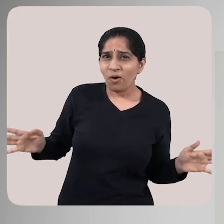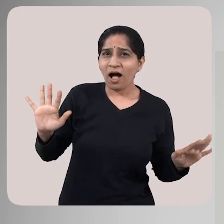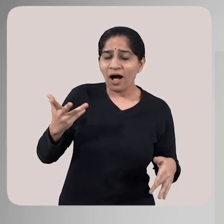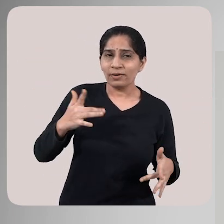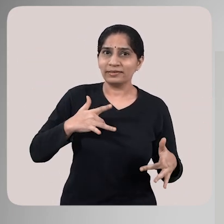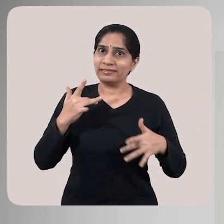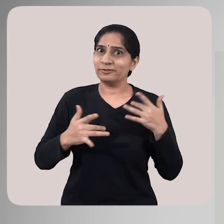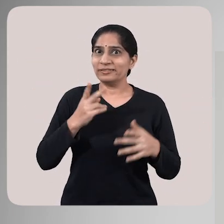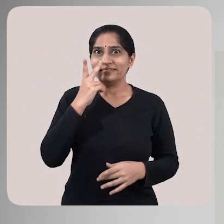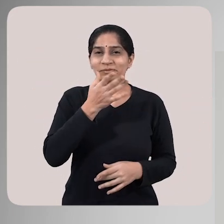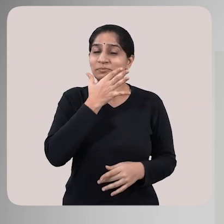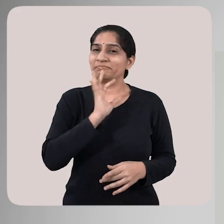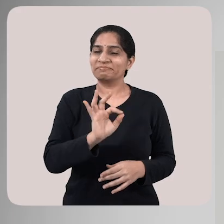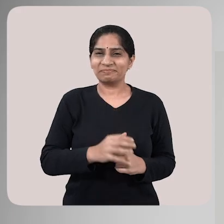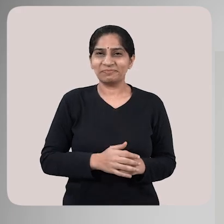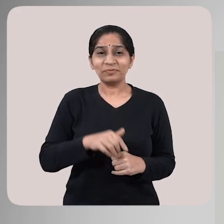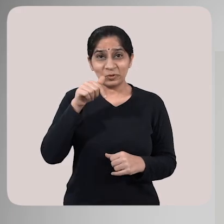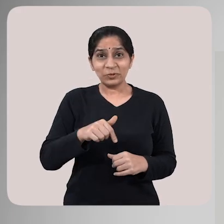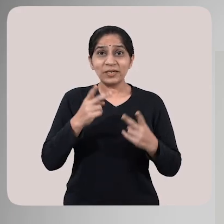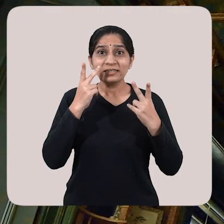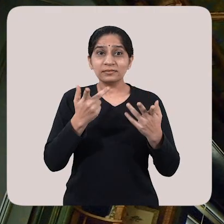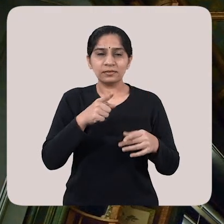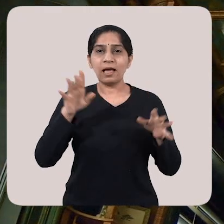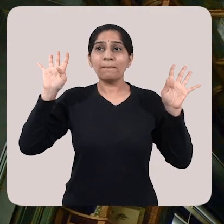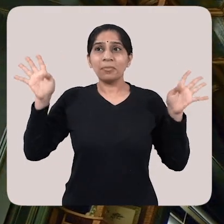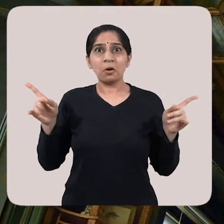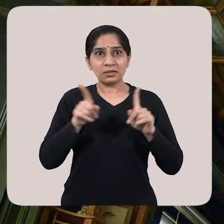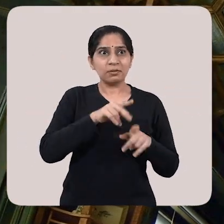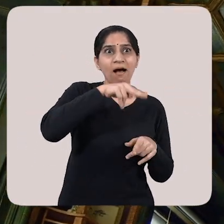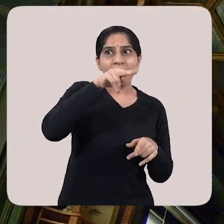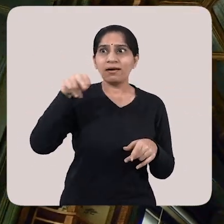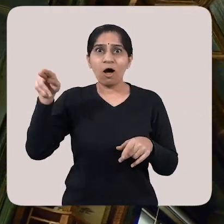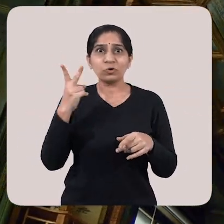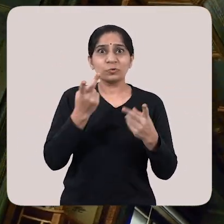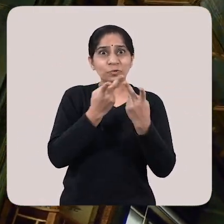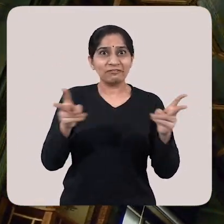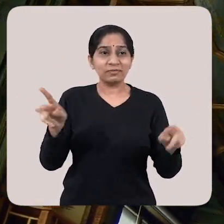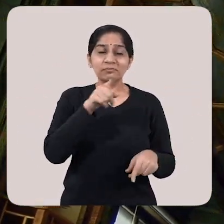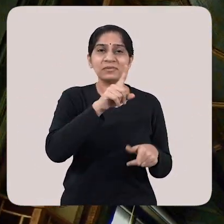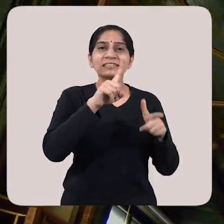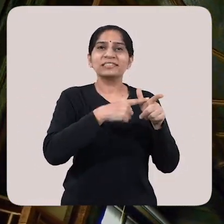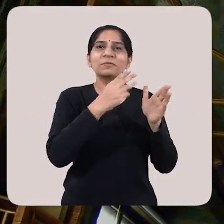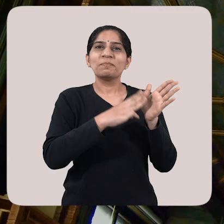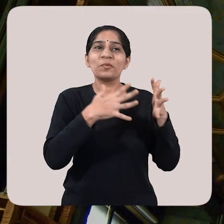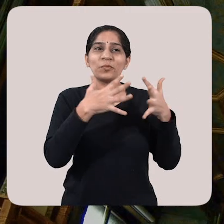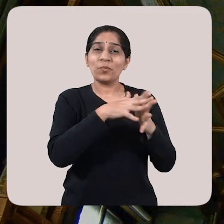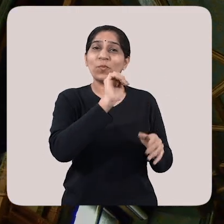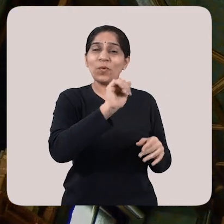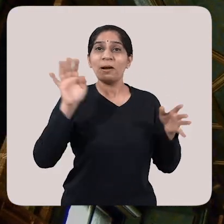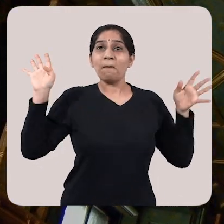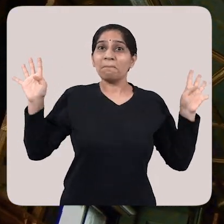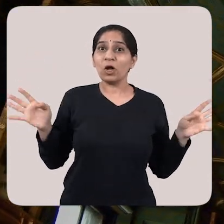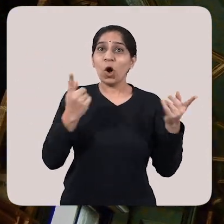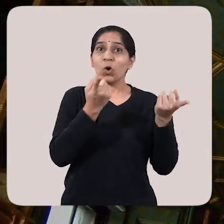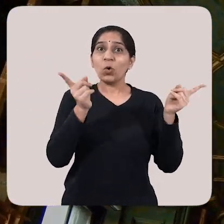is a fascinating and evolving question. Today, we look at the portrayal of peacocks in artist James McNeill